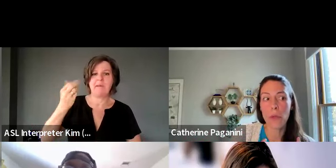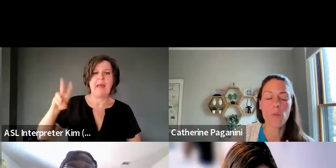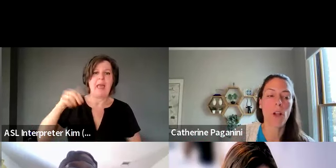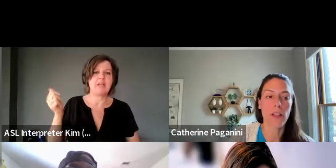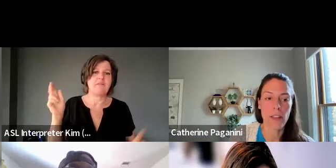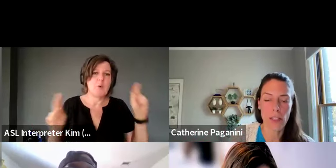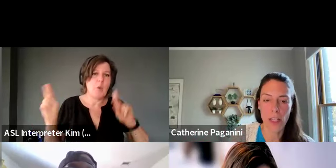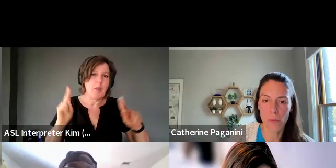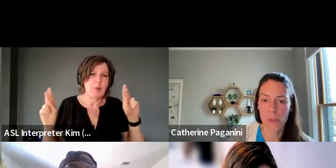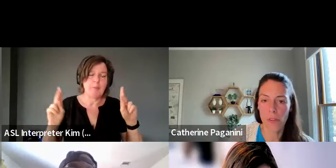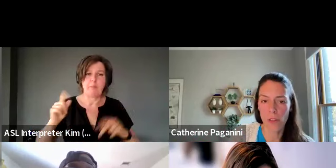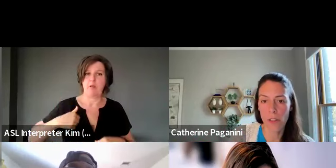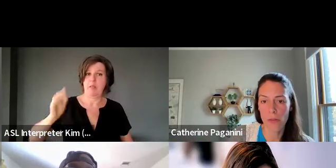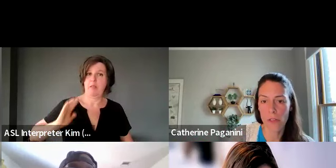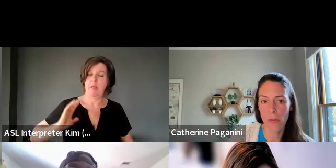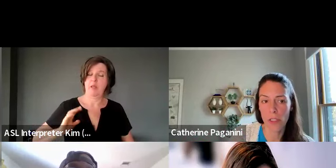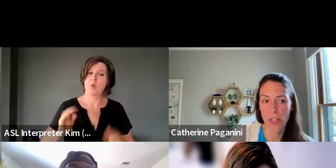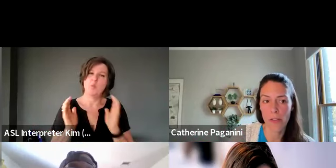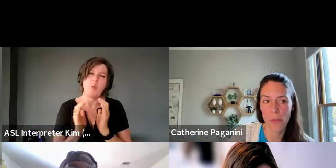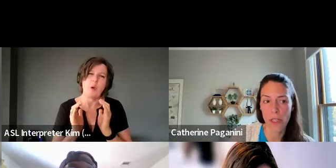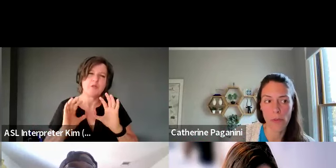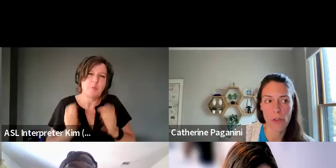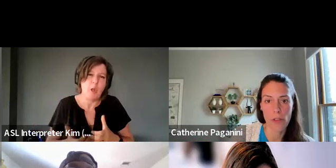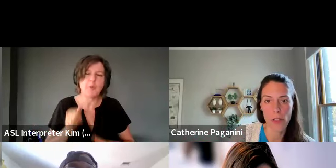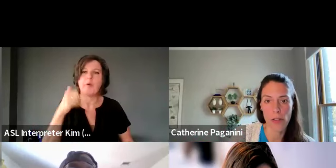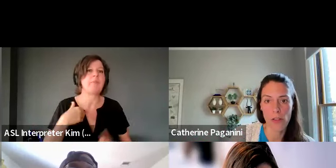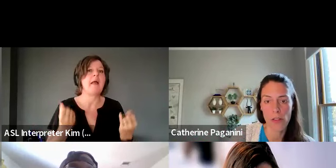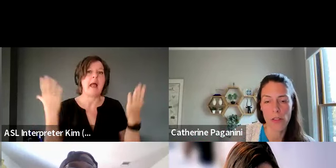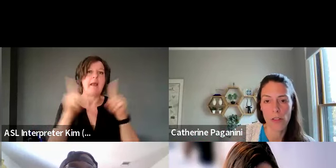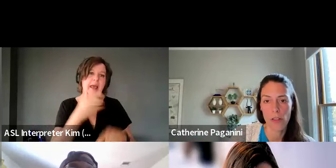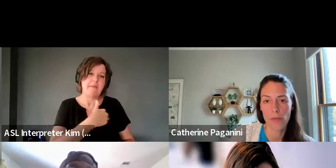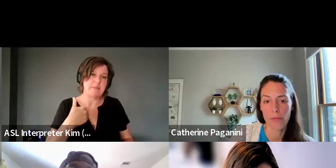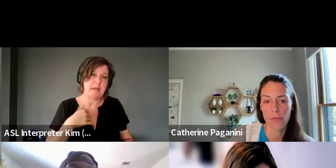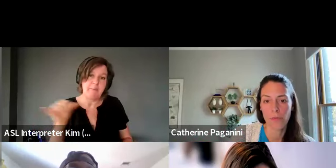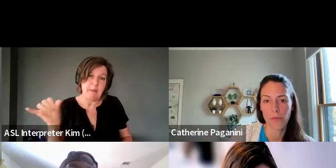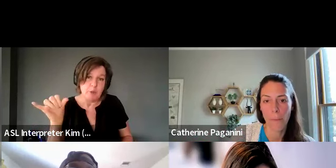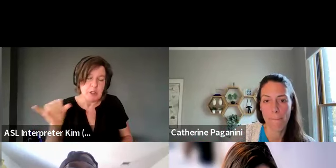We were much smaller at the time, so we didn't have as many members either.